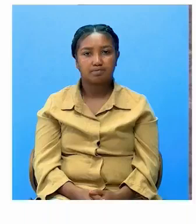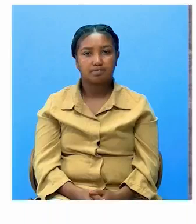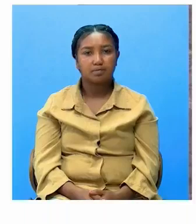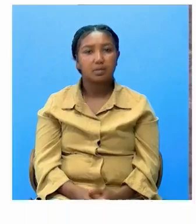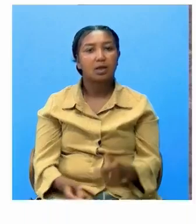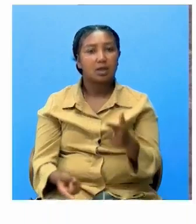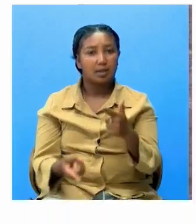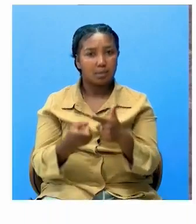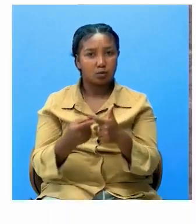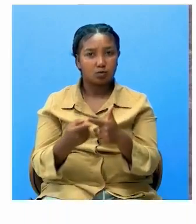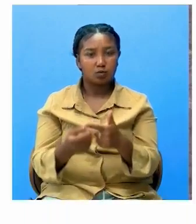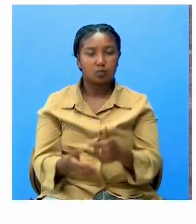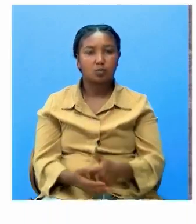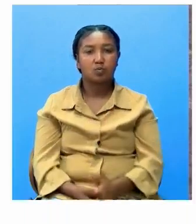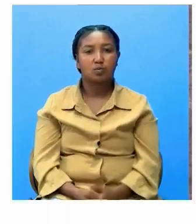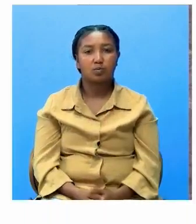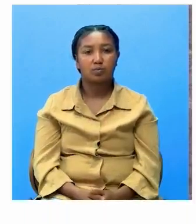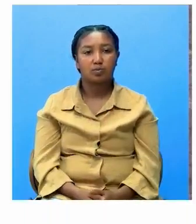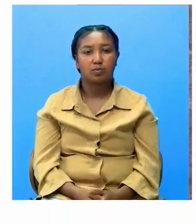Number 2,